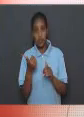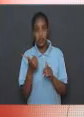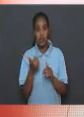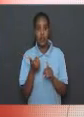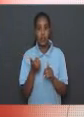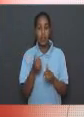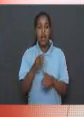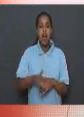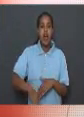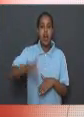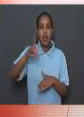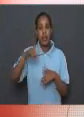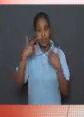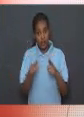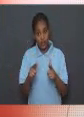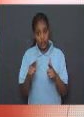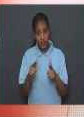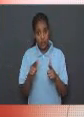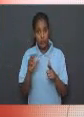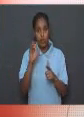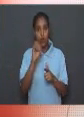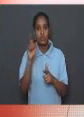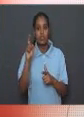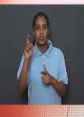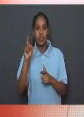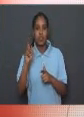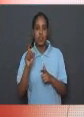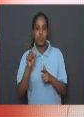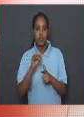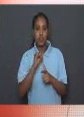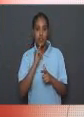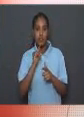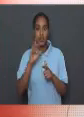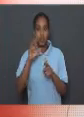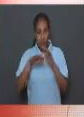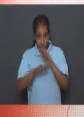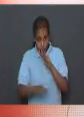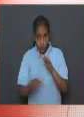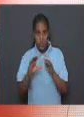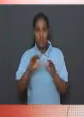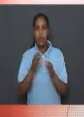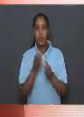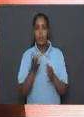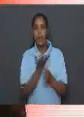a high tendency to be oxidized and is a reducing agent.